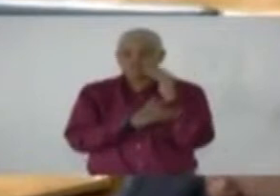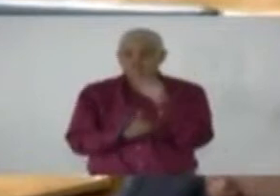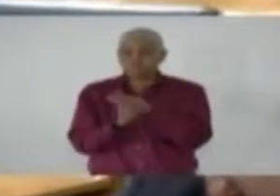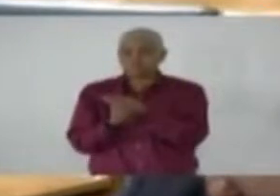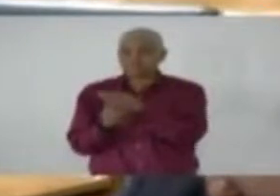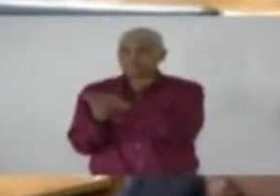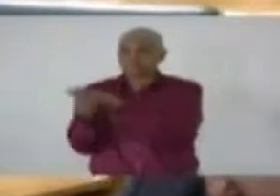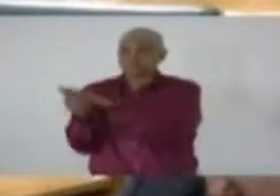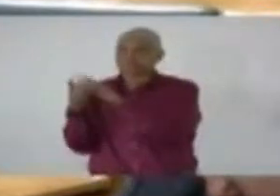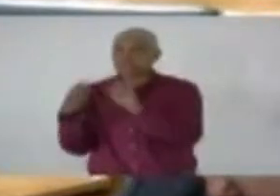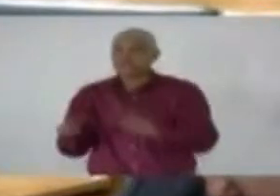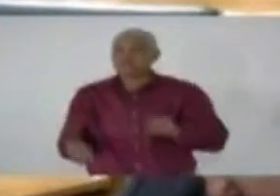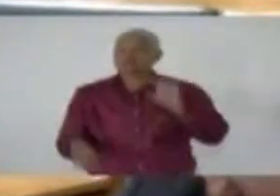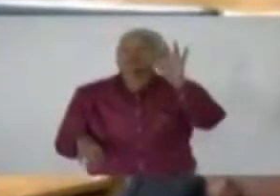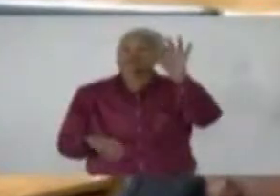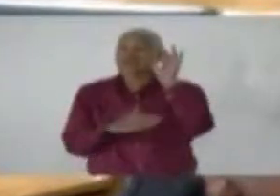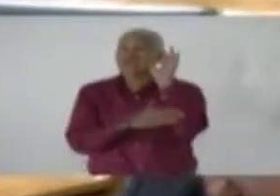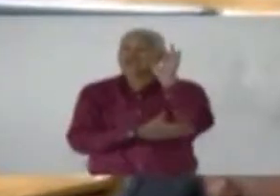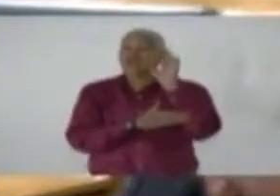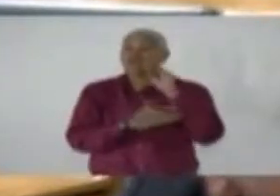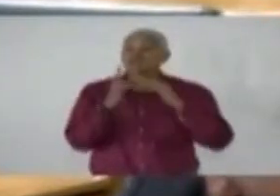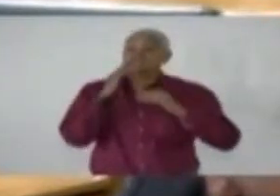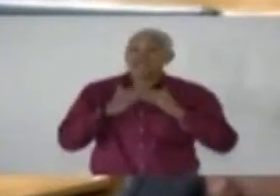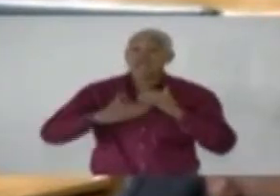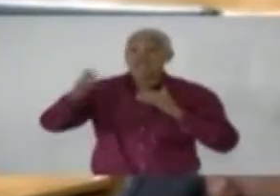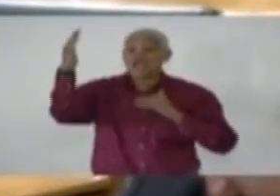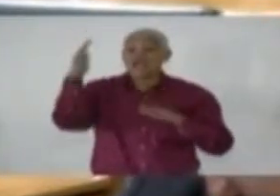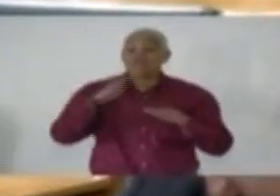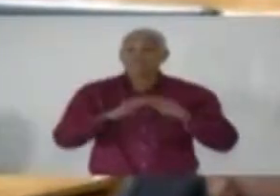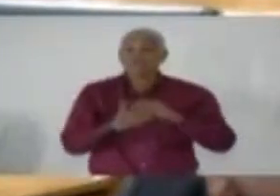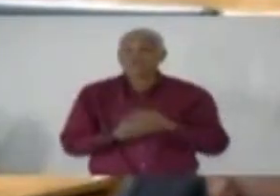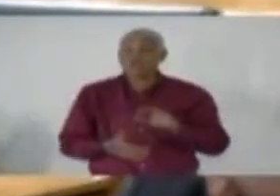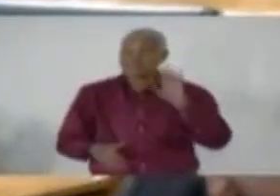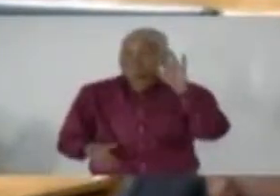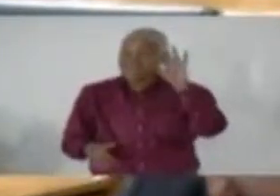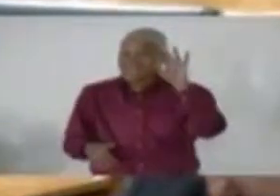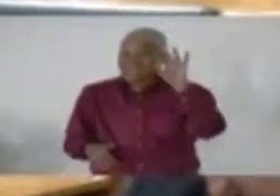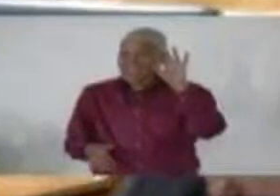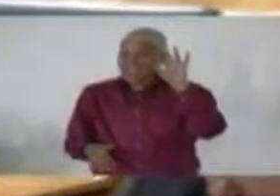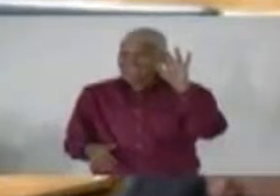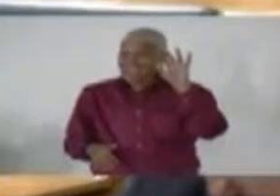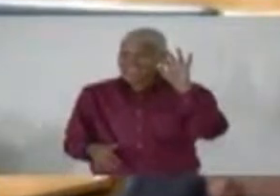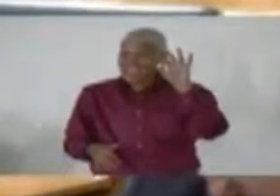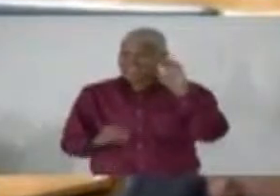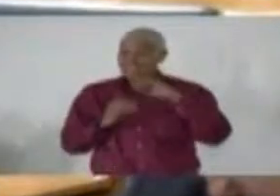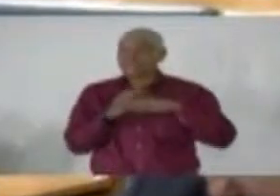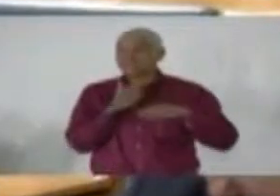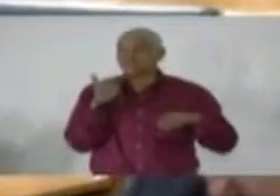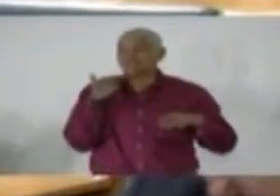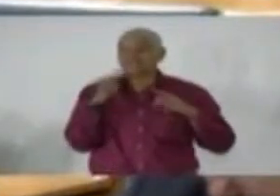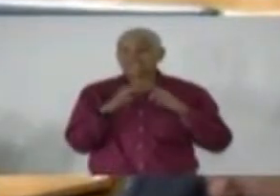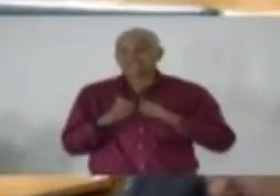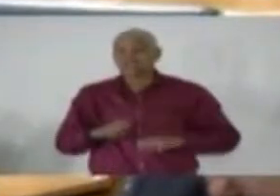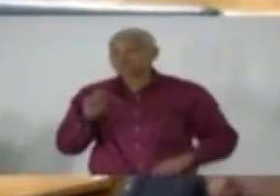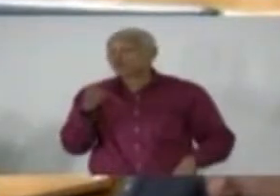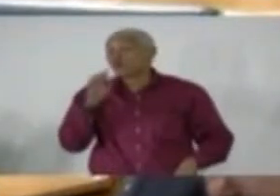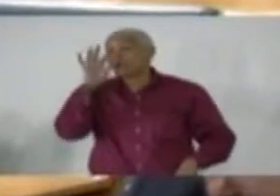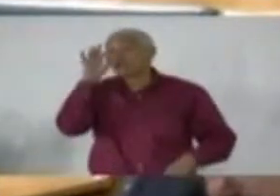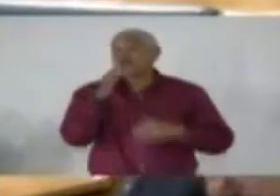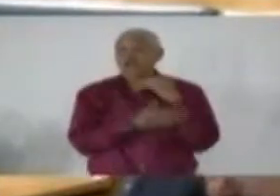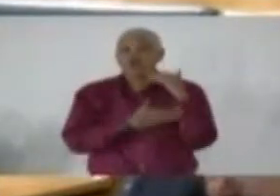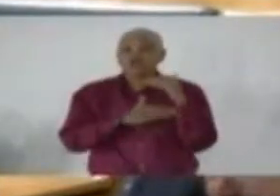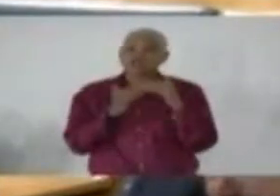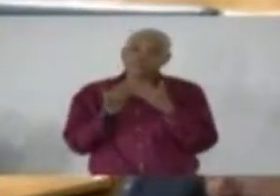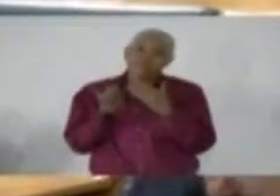There are 9 countries ahead of Jamaica in this risk assessment of risk in this